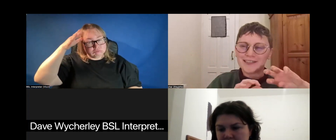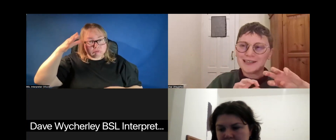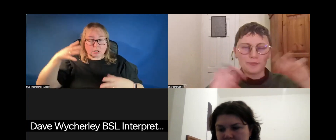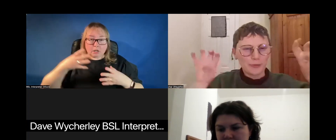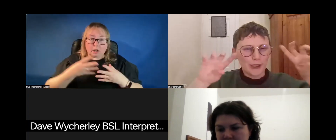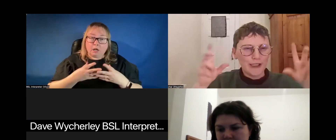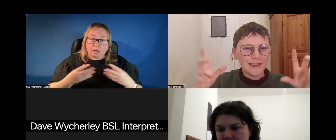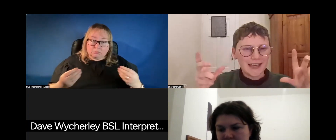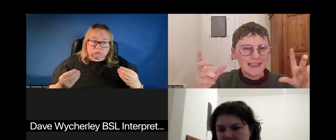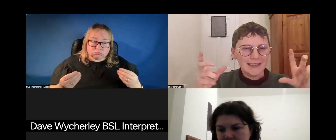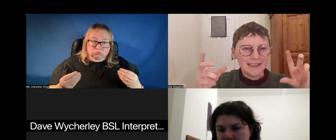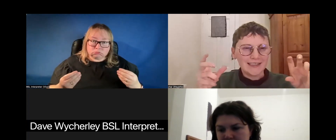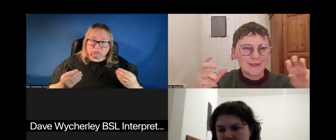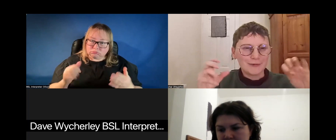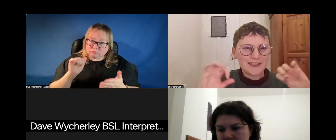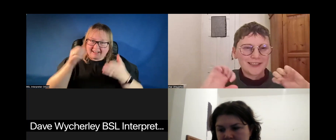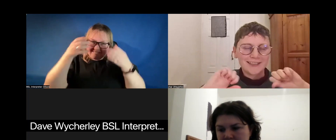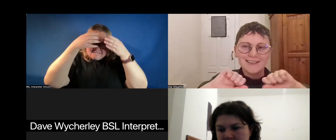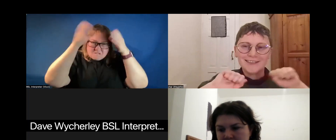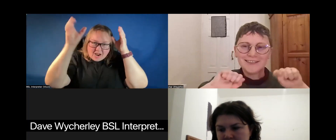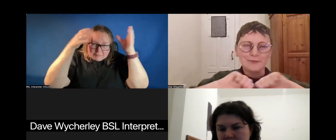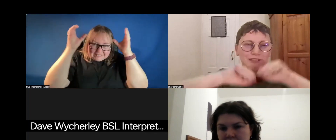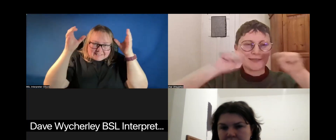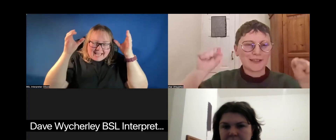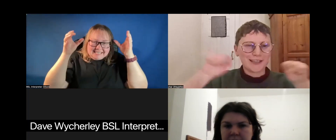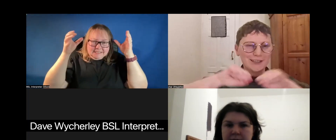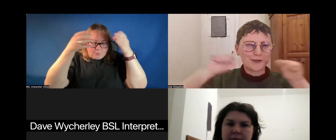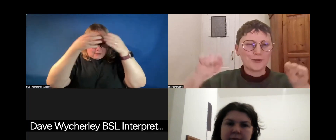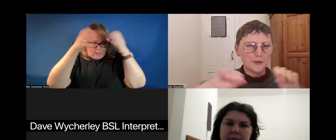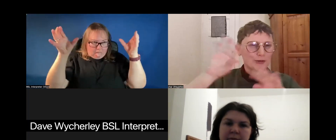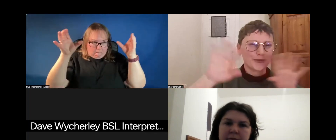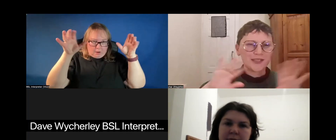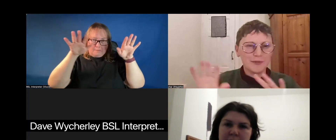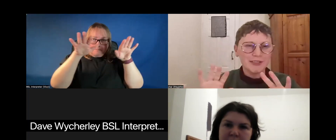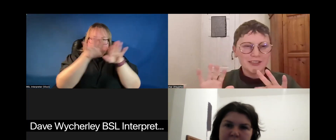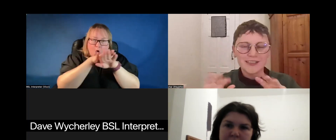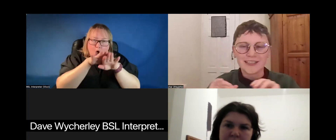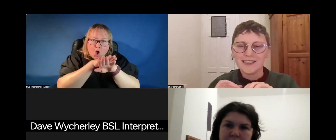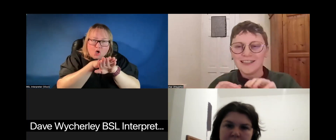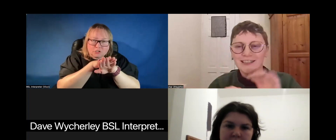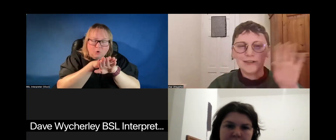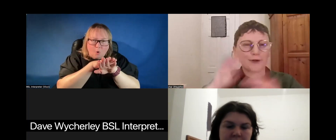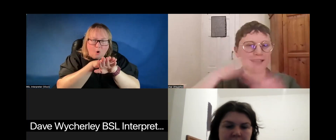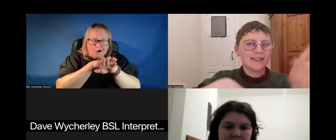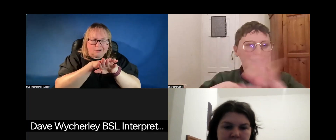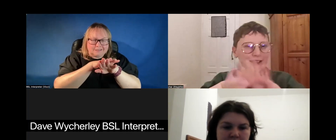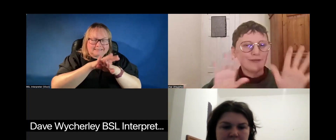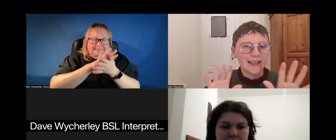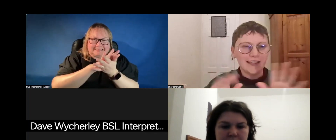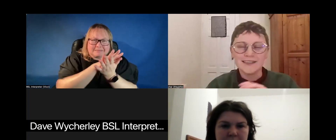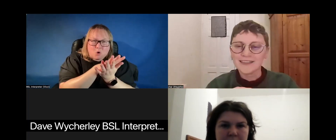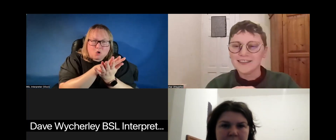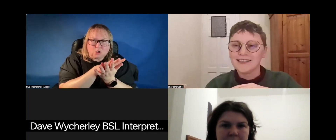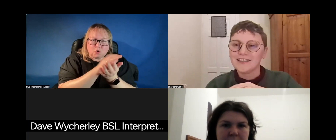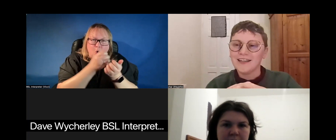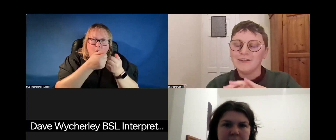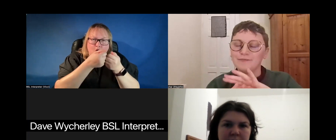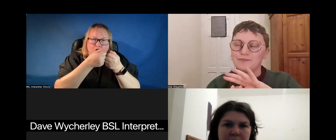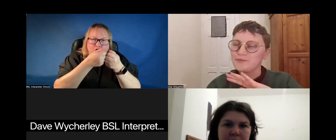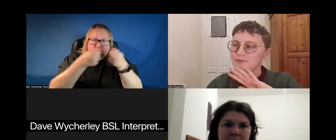kind of this like blurred edges, almost like something's been like torn or smudged in a way and kind of layered.